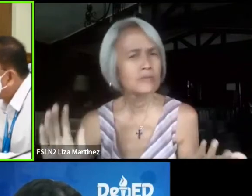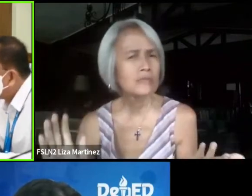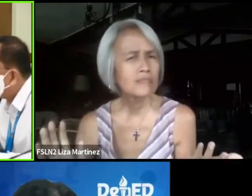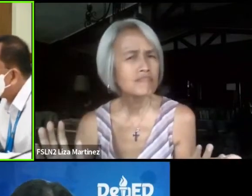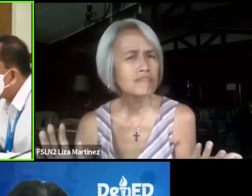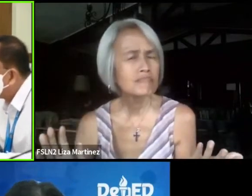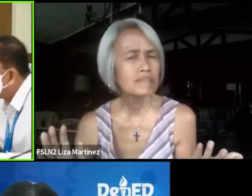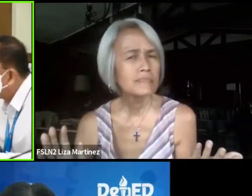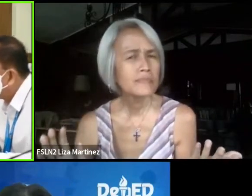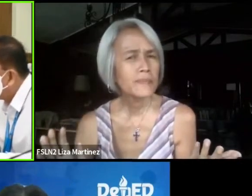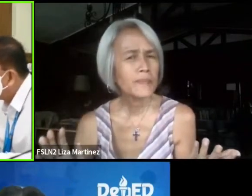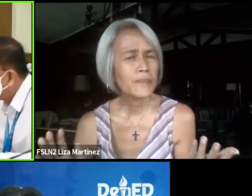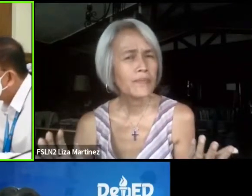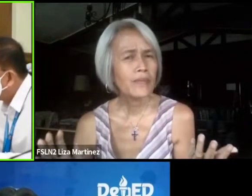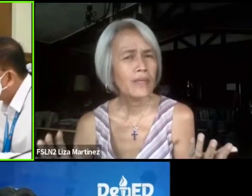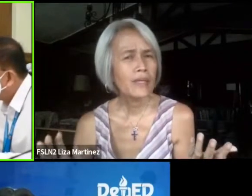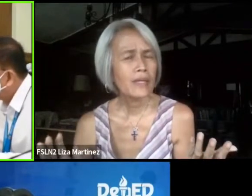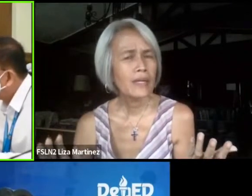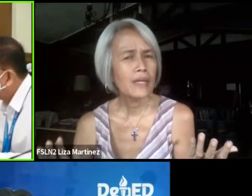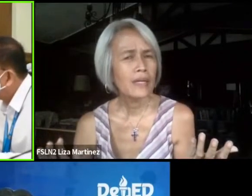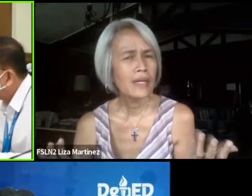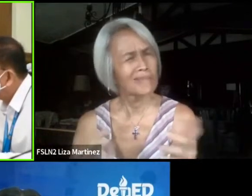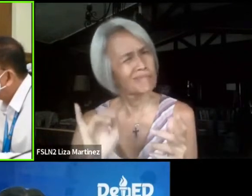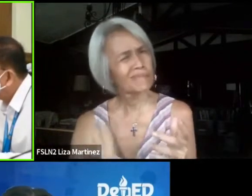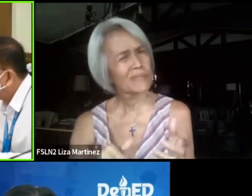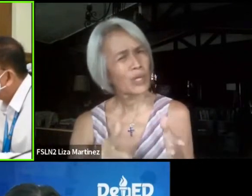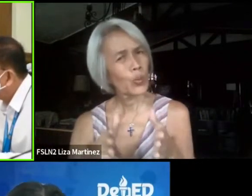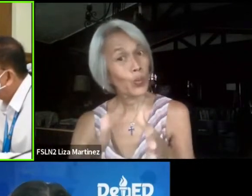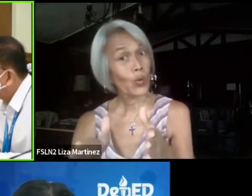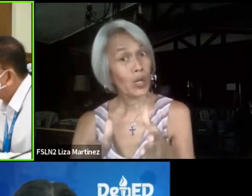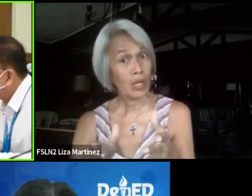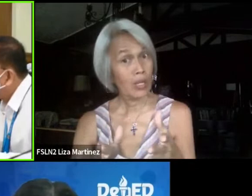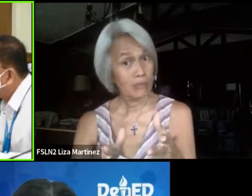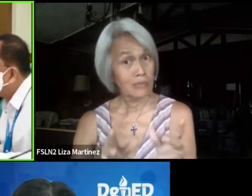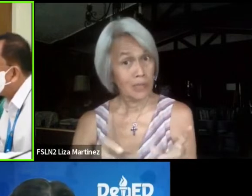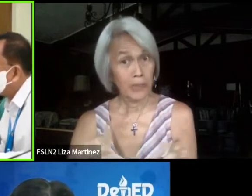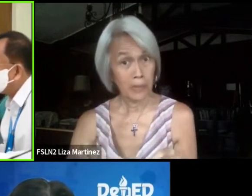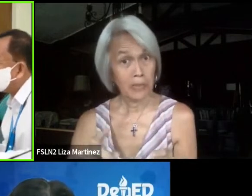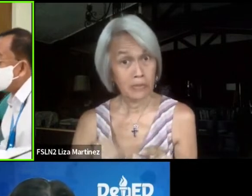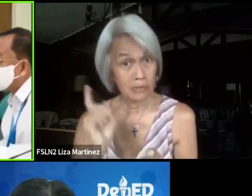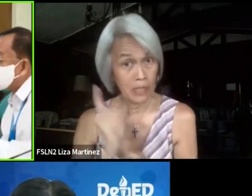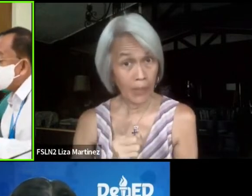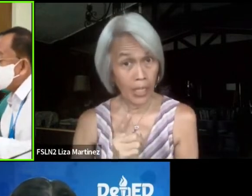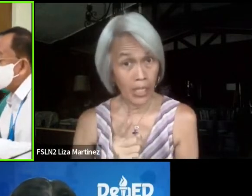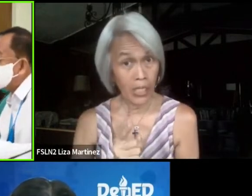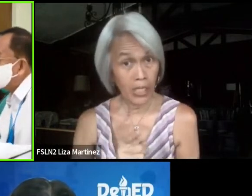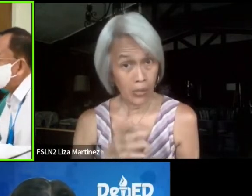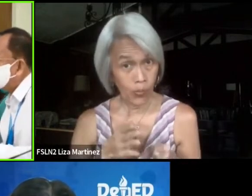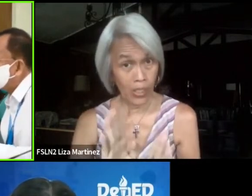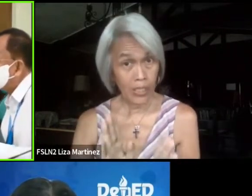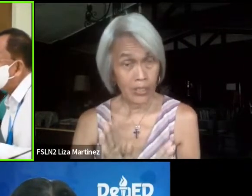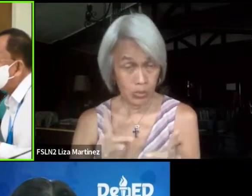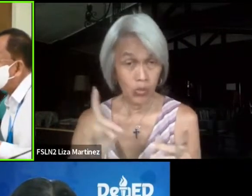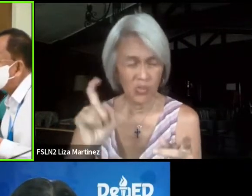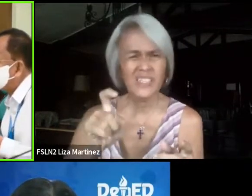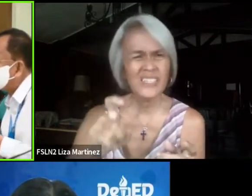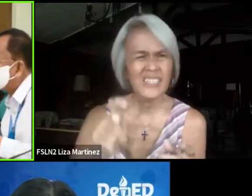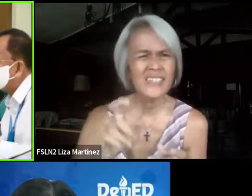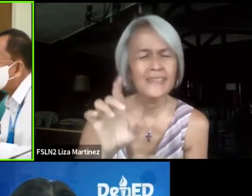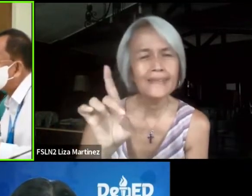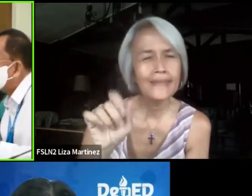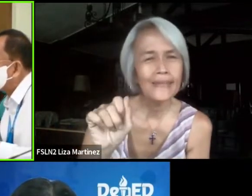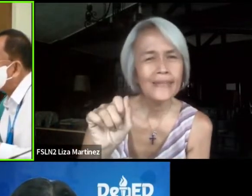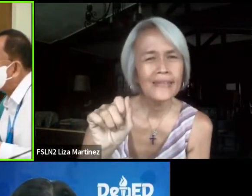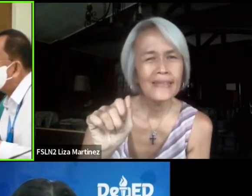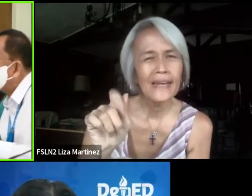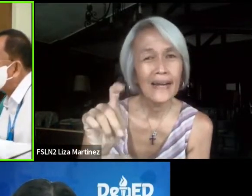Apparently, the way that is implemented is successful. So, hindi ba dapat magkaroon tayo ng datos na gano'n sa central